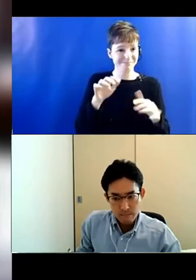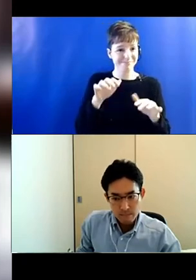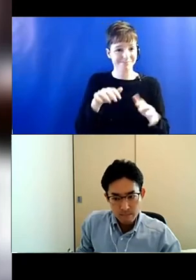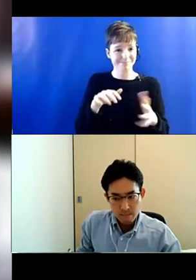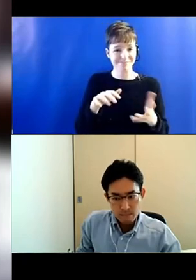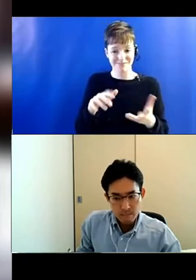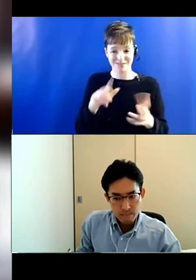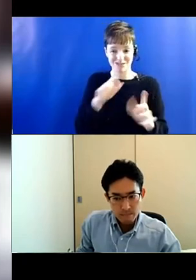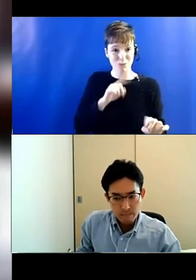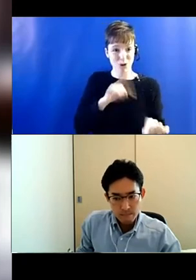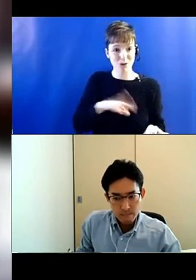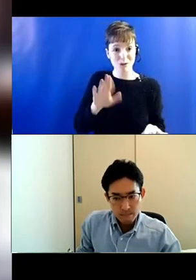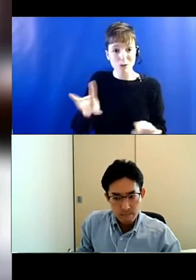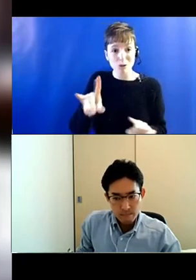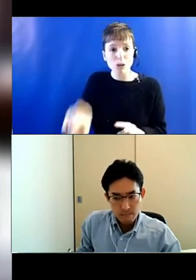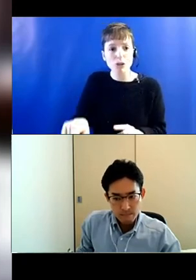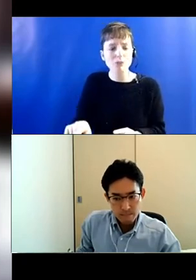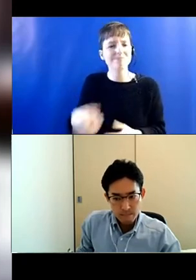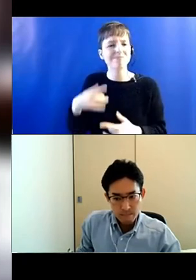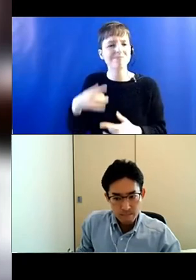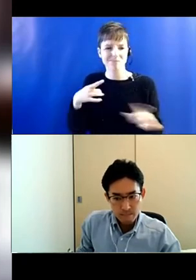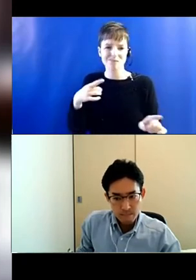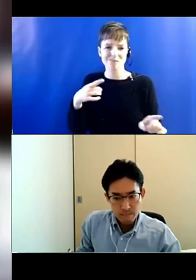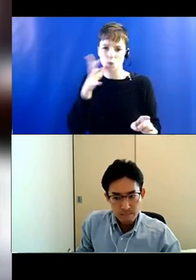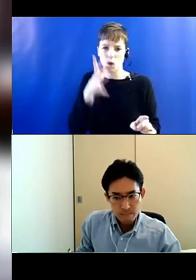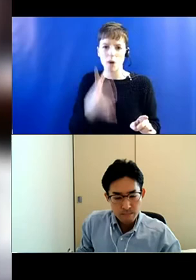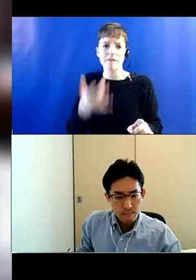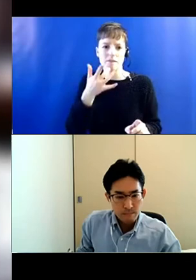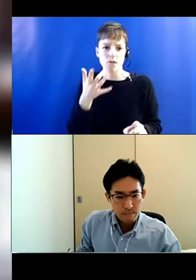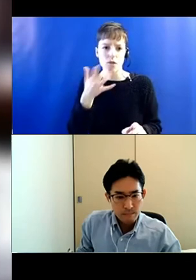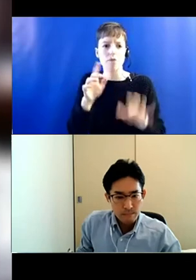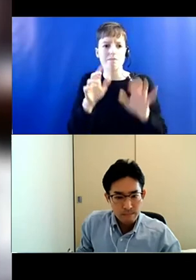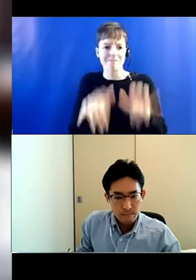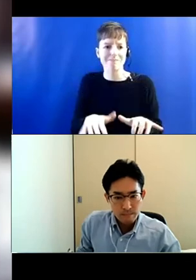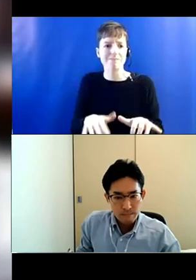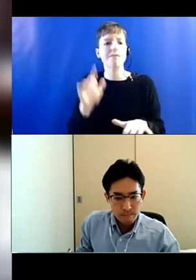after workshop materials. I appreciate your understanding and cooperation.